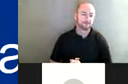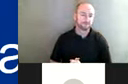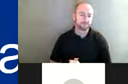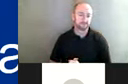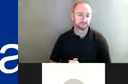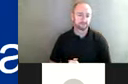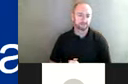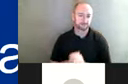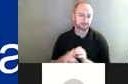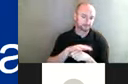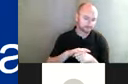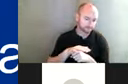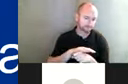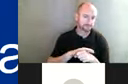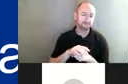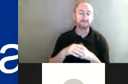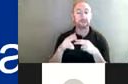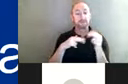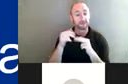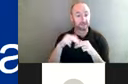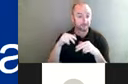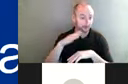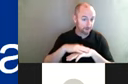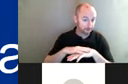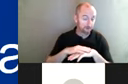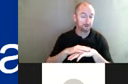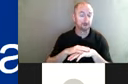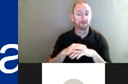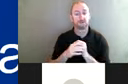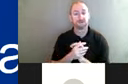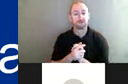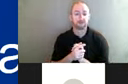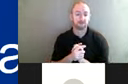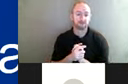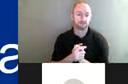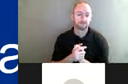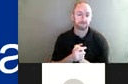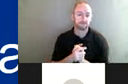percent area, we intersected buildings with the landslide susceptibility